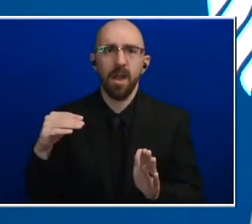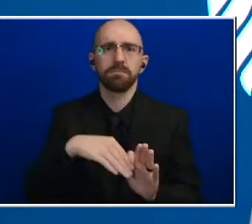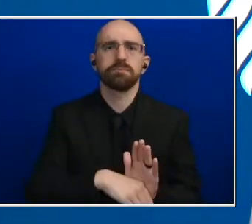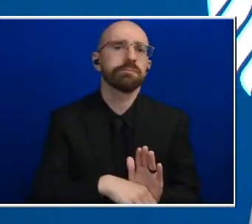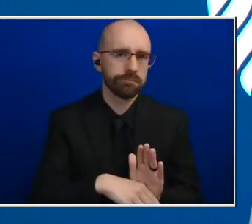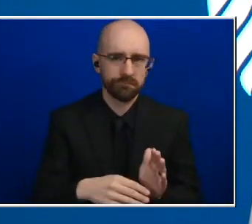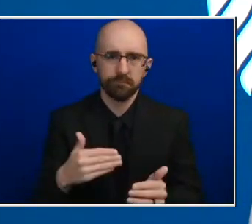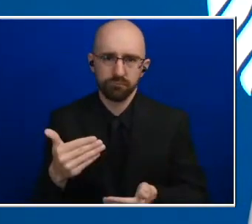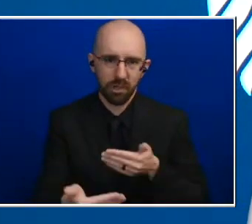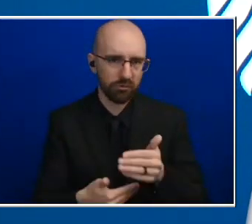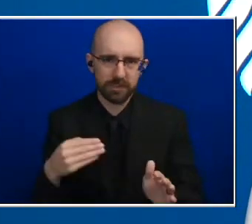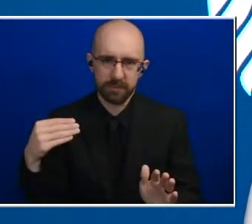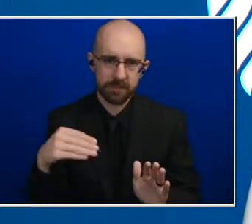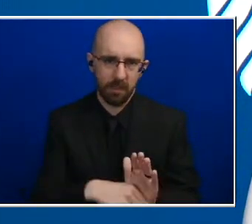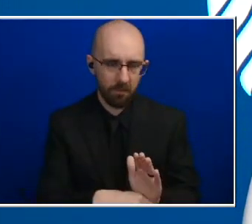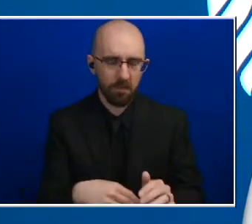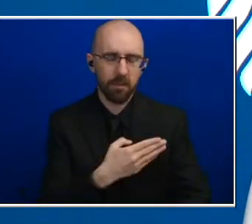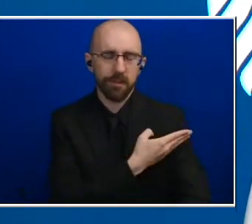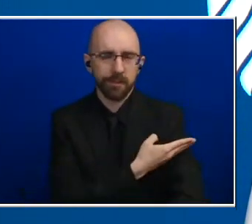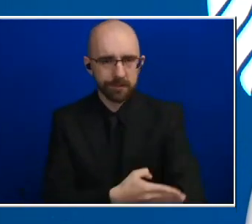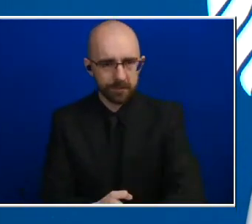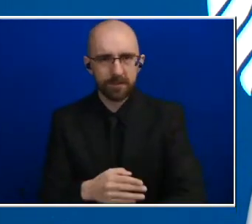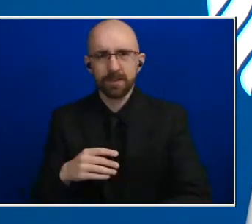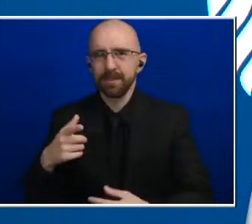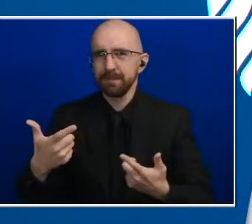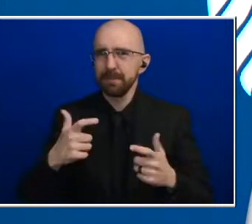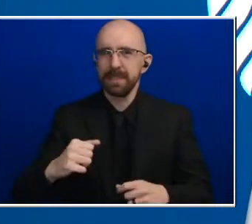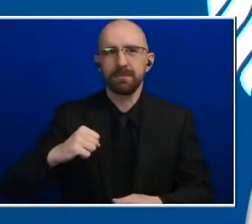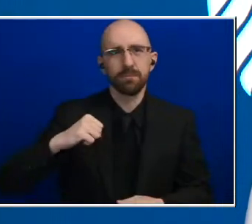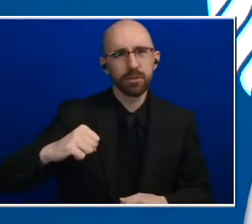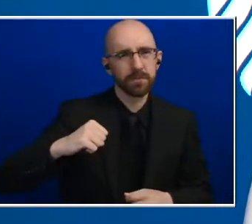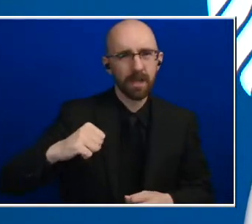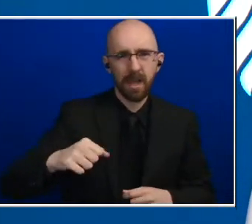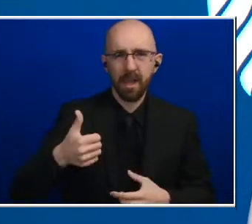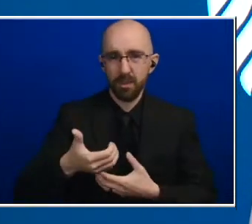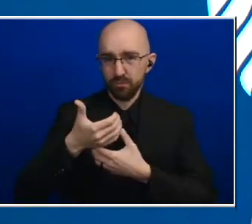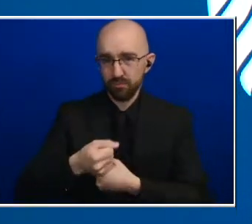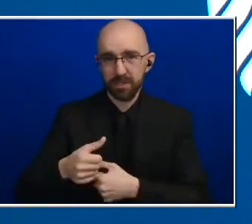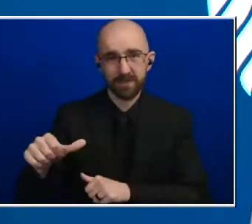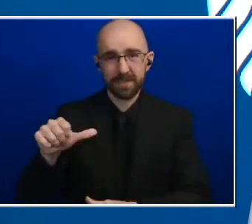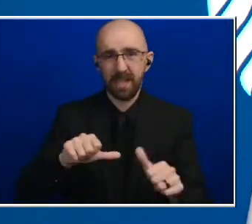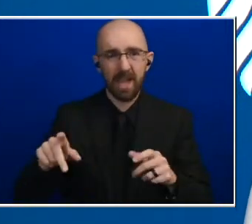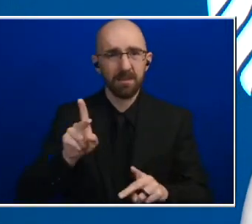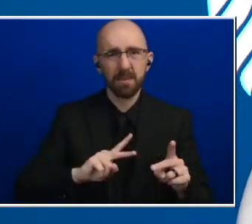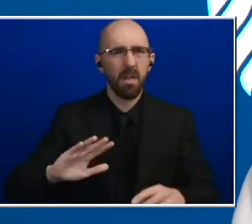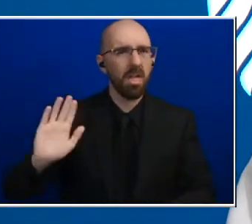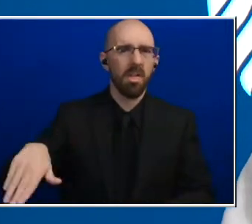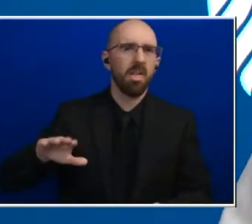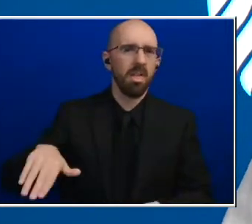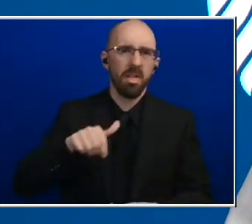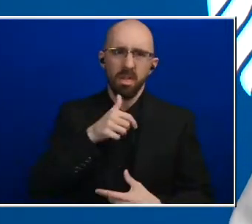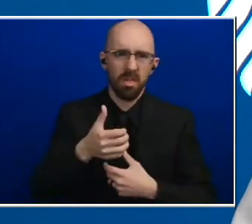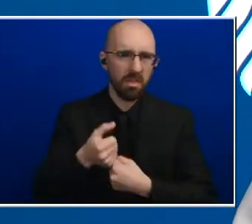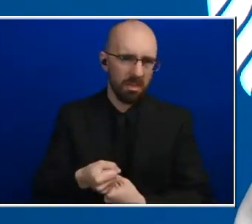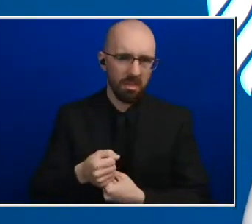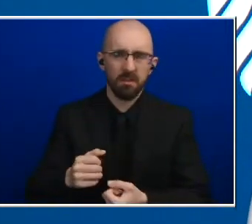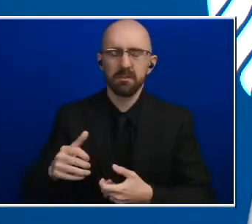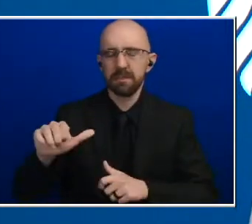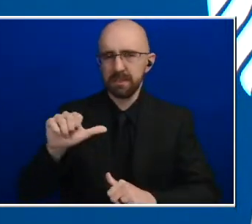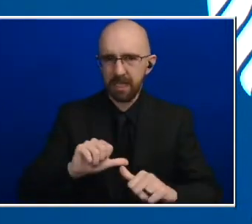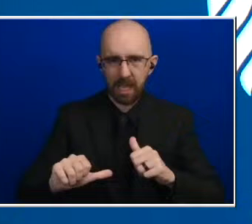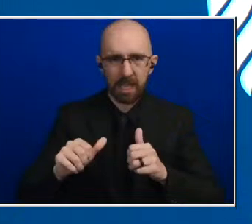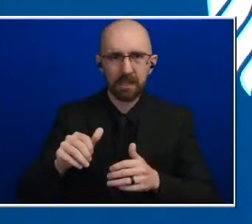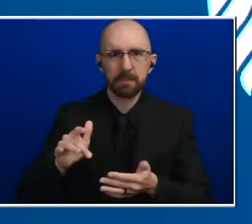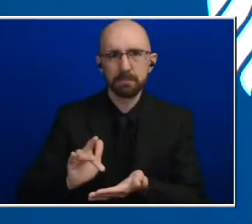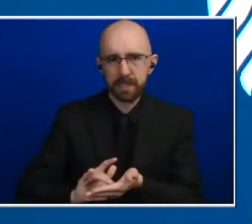is just a large pushback and mistrust of science and medicine. And we just have to continue